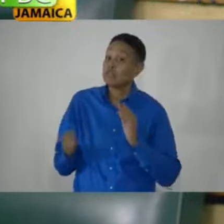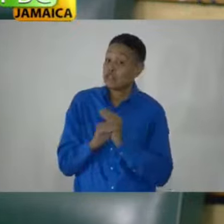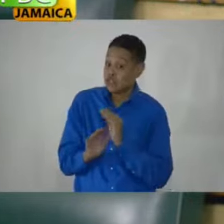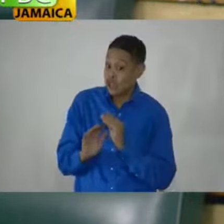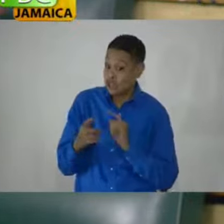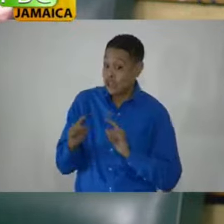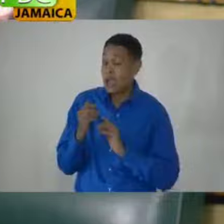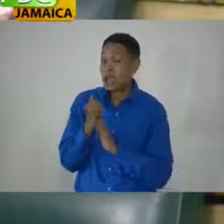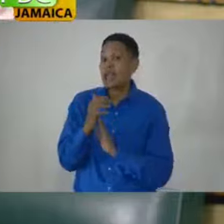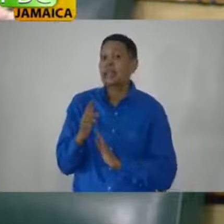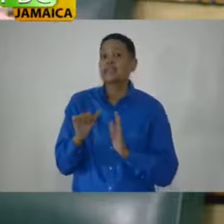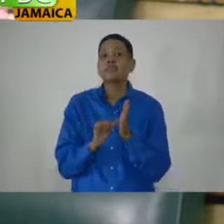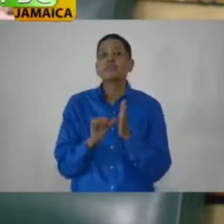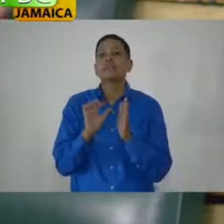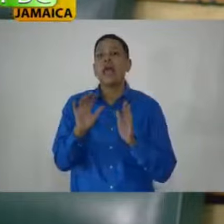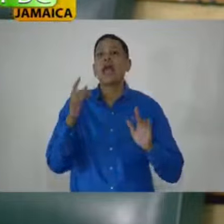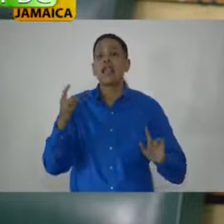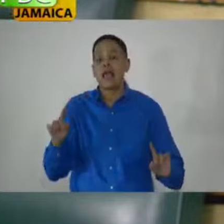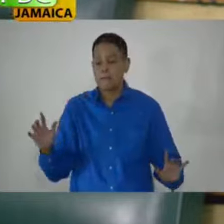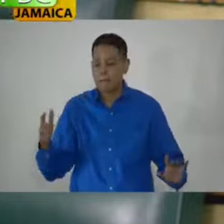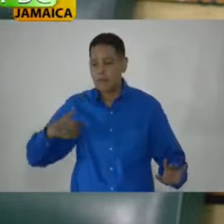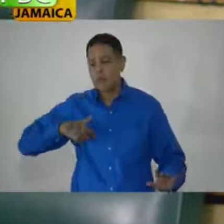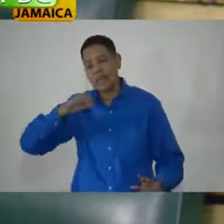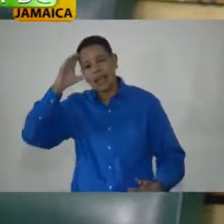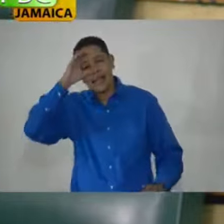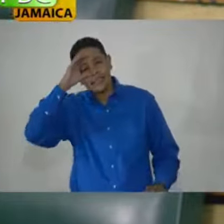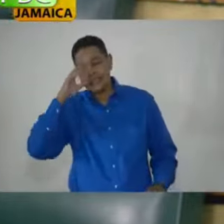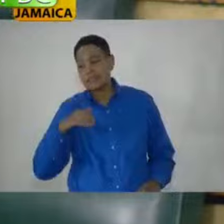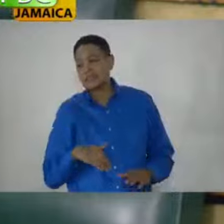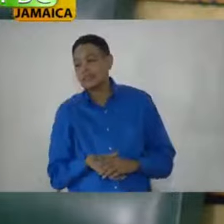administration leadership style, we listened